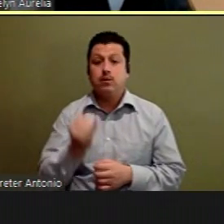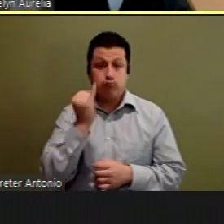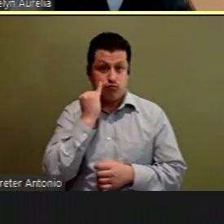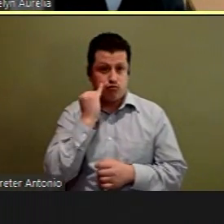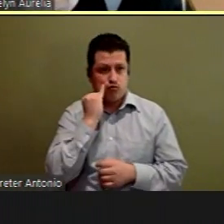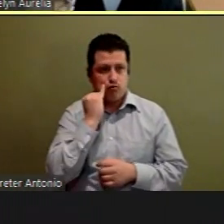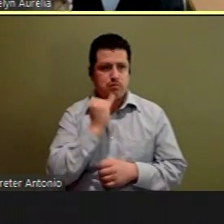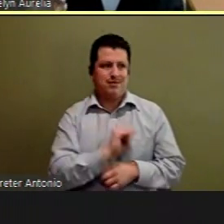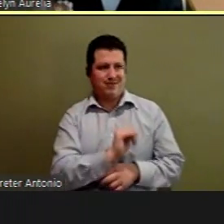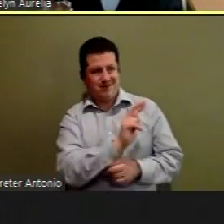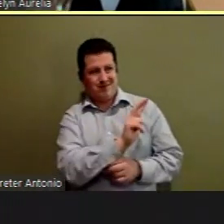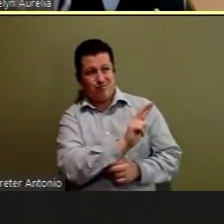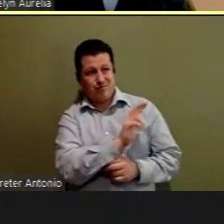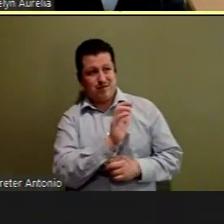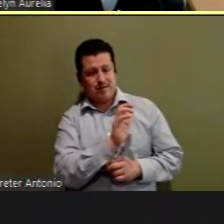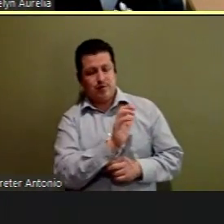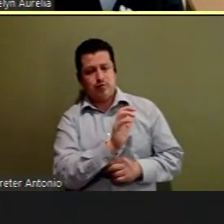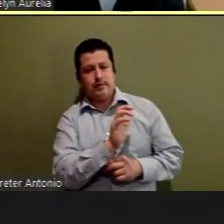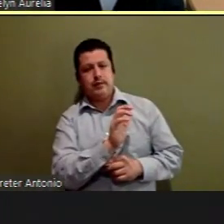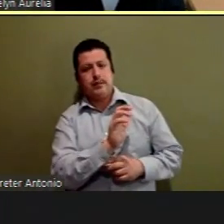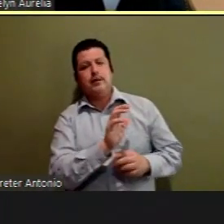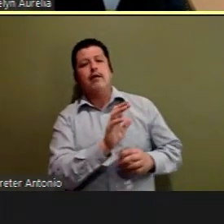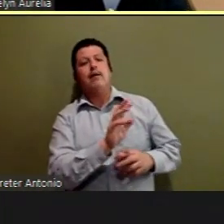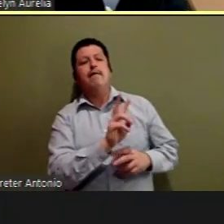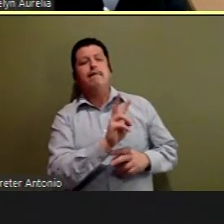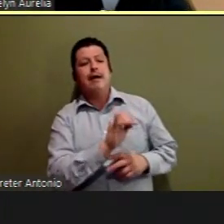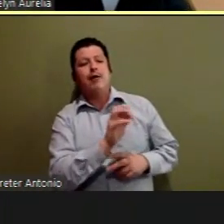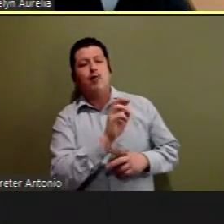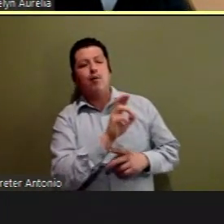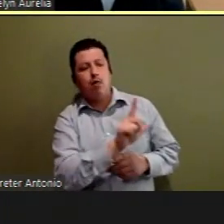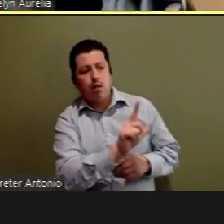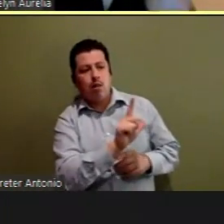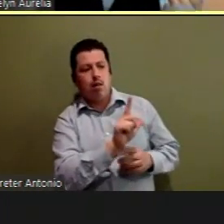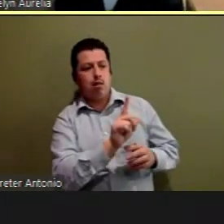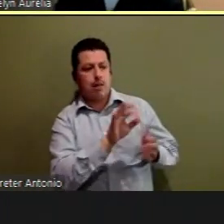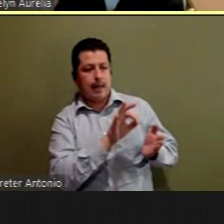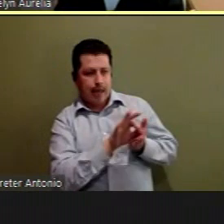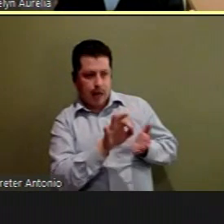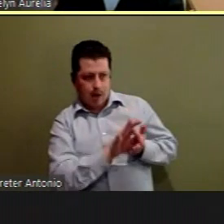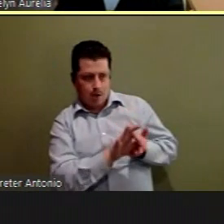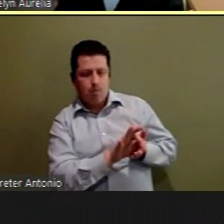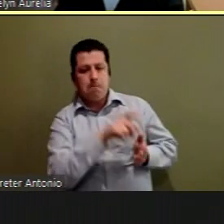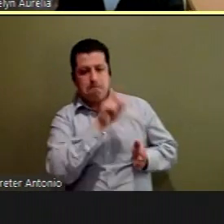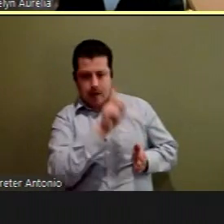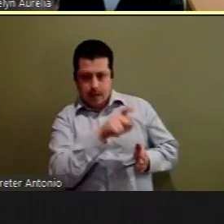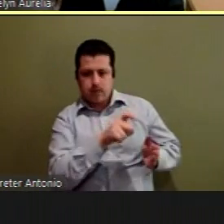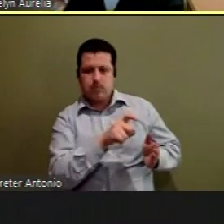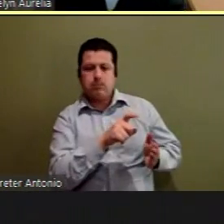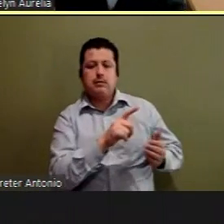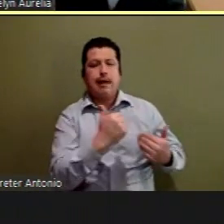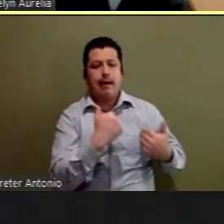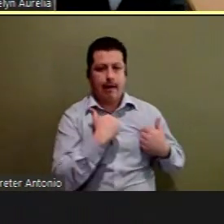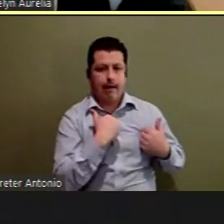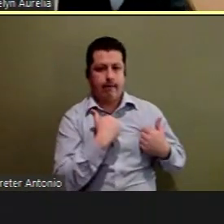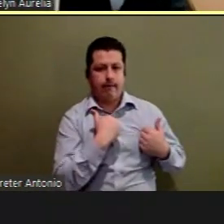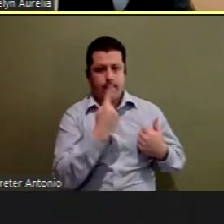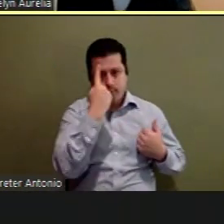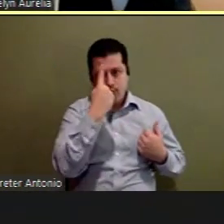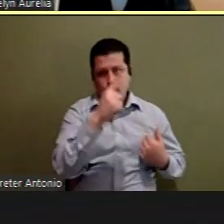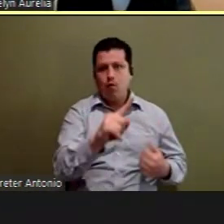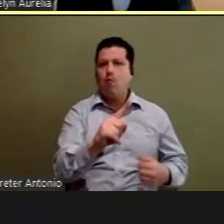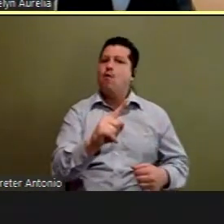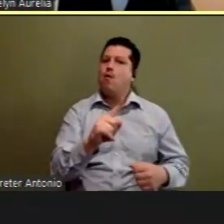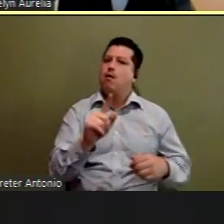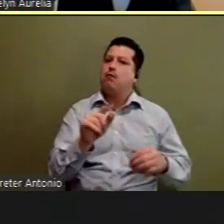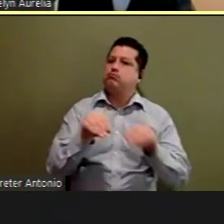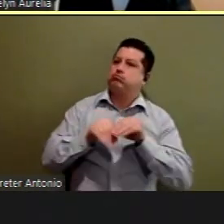viral count in order for us to be sick and for us to infect others. So we get COVID and it has to get up to that